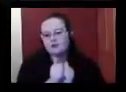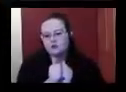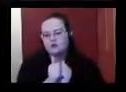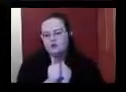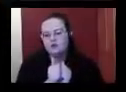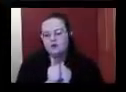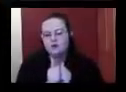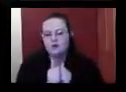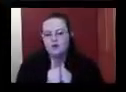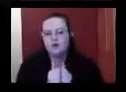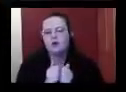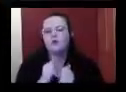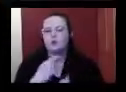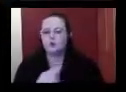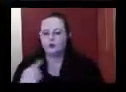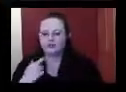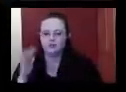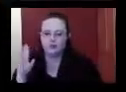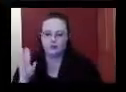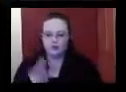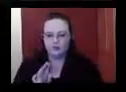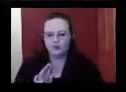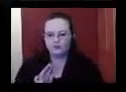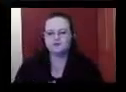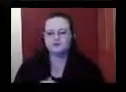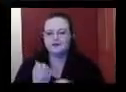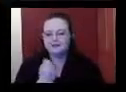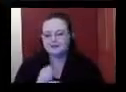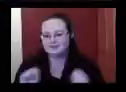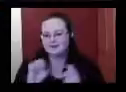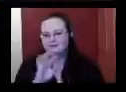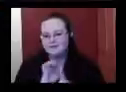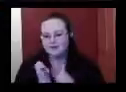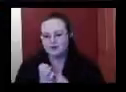help provide a safe environment for our students.